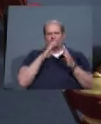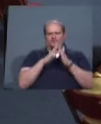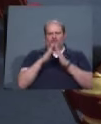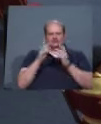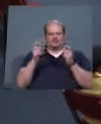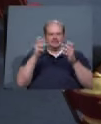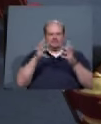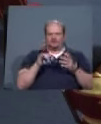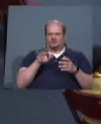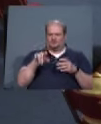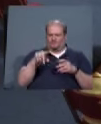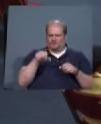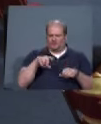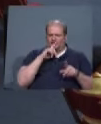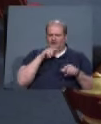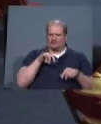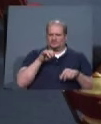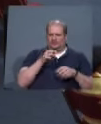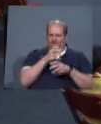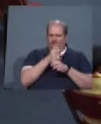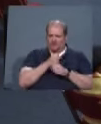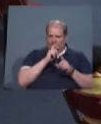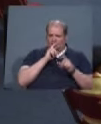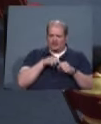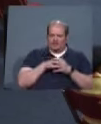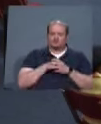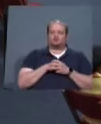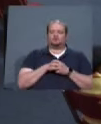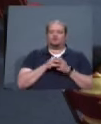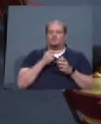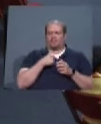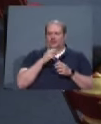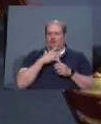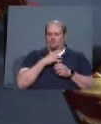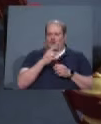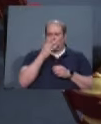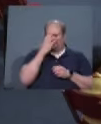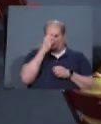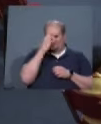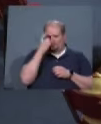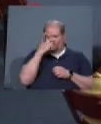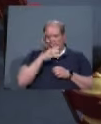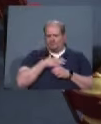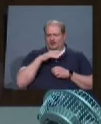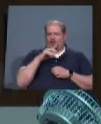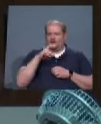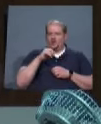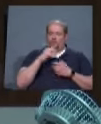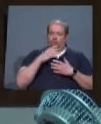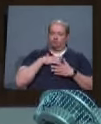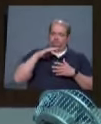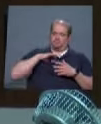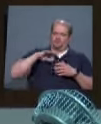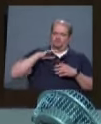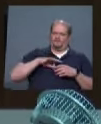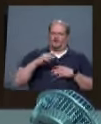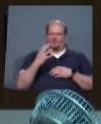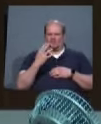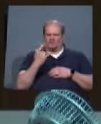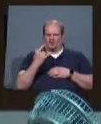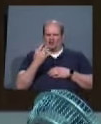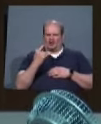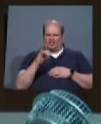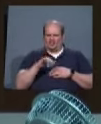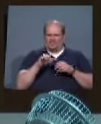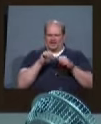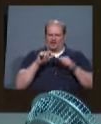manager. If he can't answer, if he would get an answer. I would just like to know, for my own edification, why